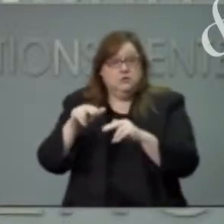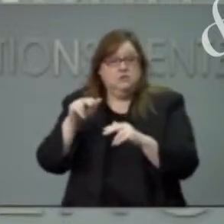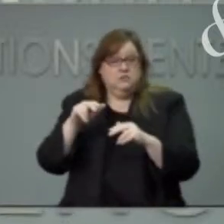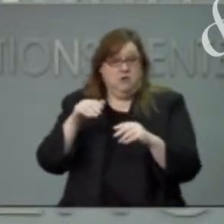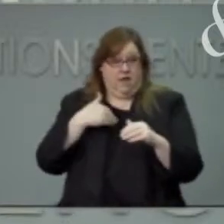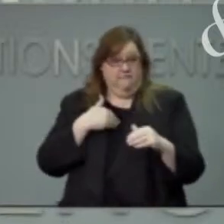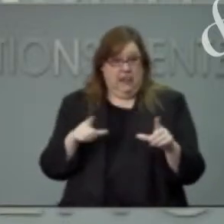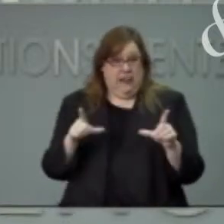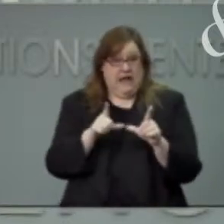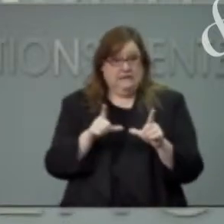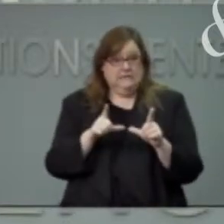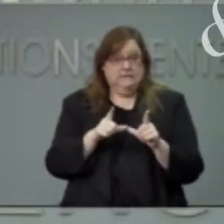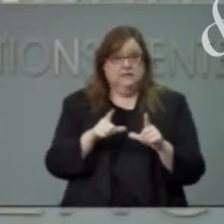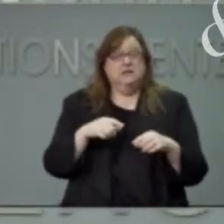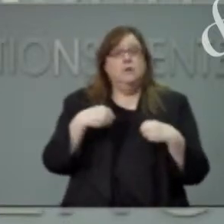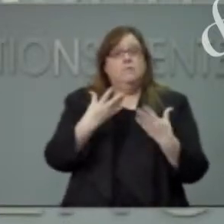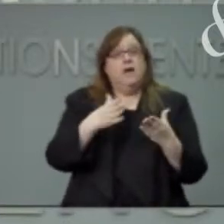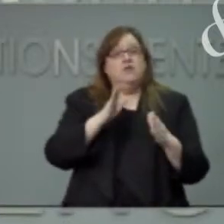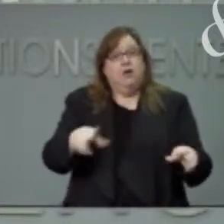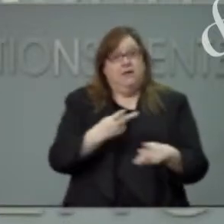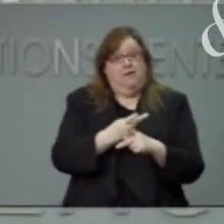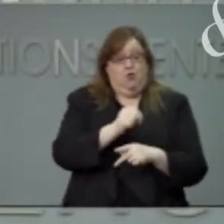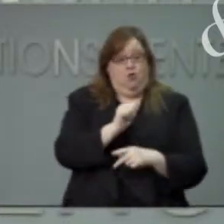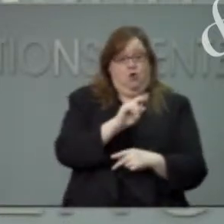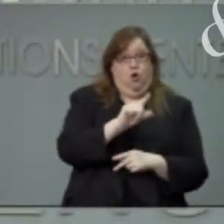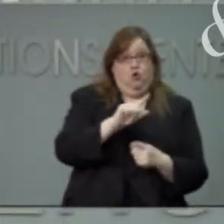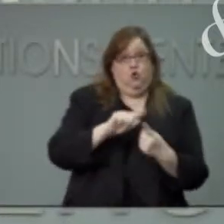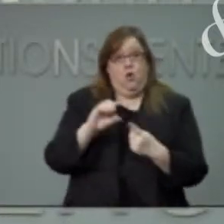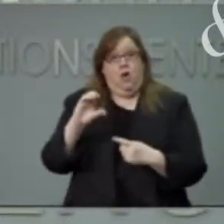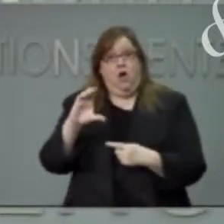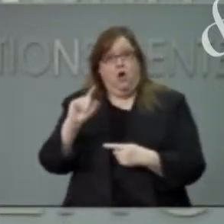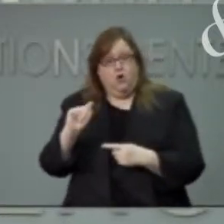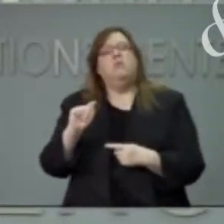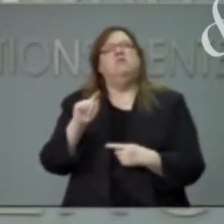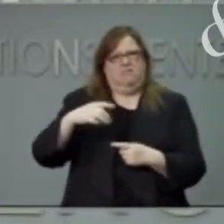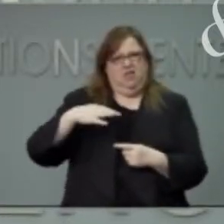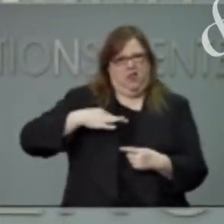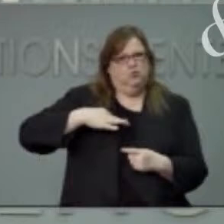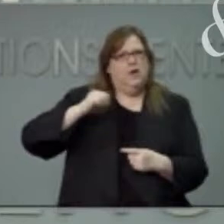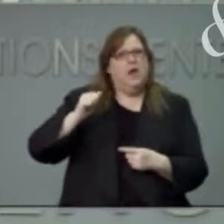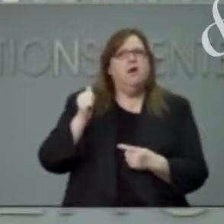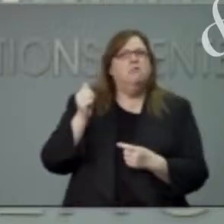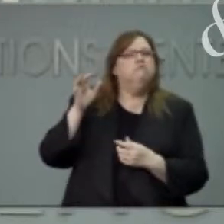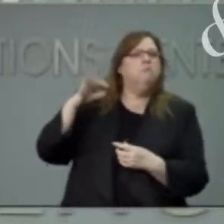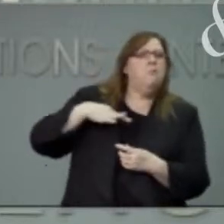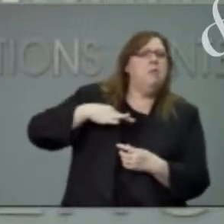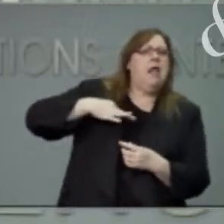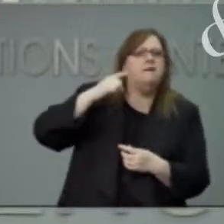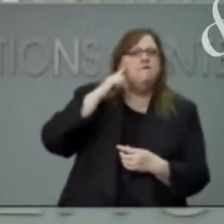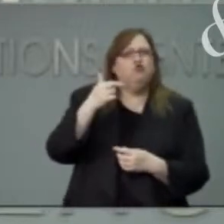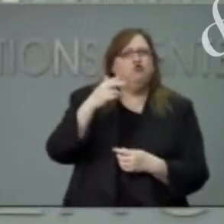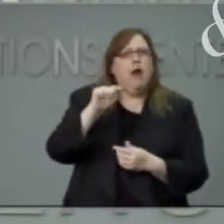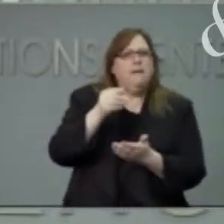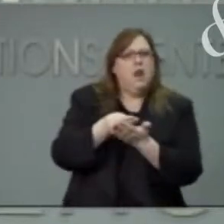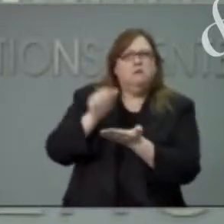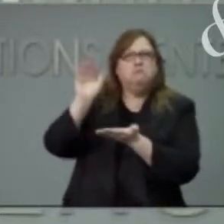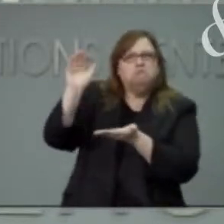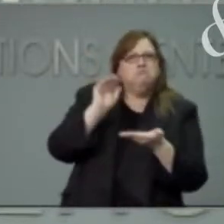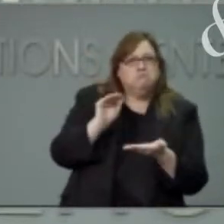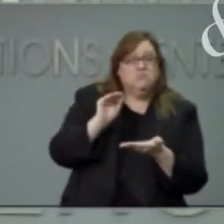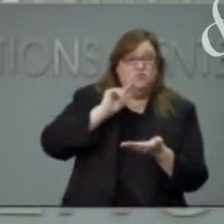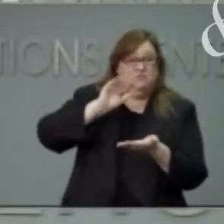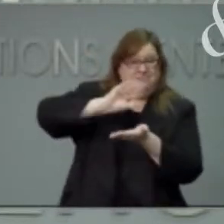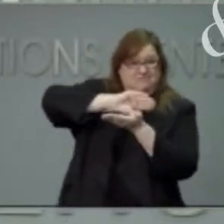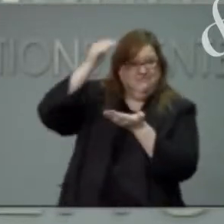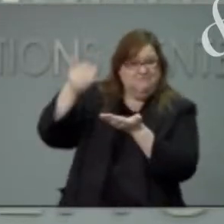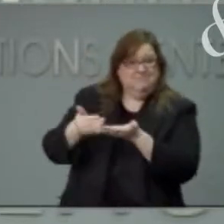eligible for $35 million in grants to keep kids in a safe and nurturing environment and allow their parents to go to work